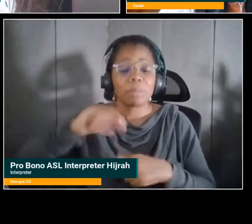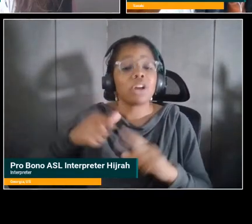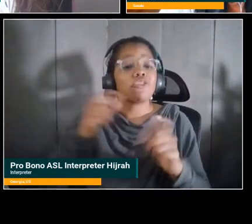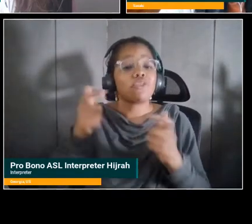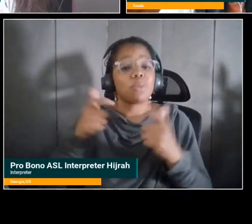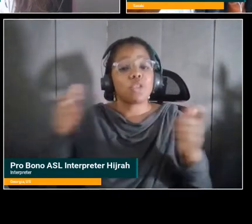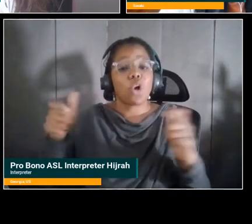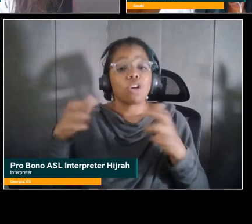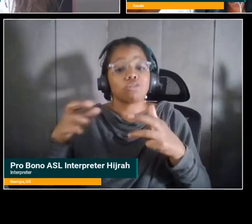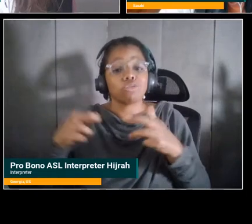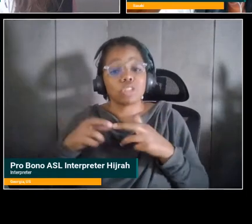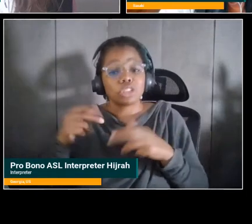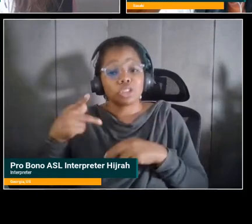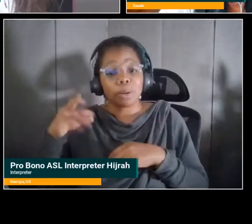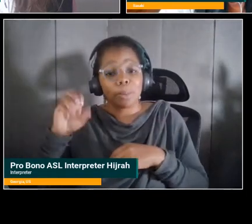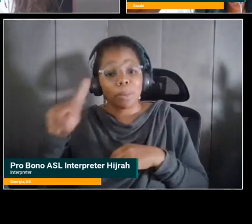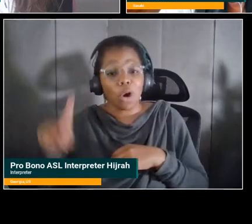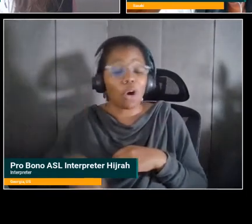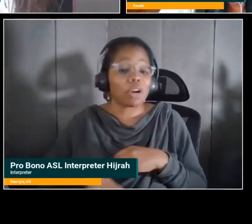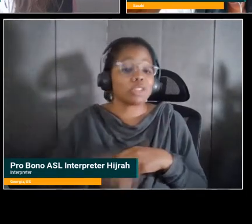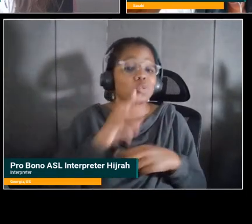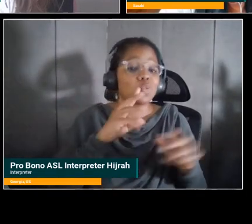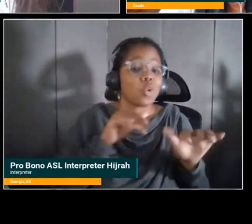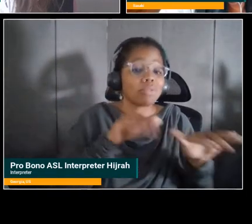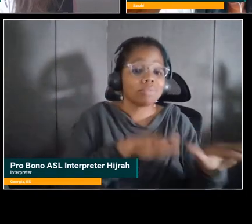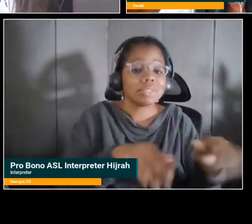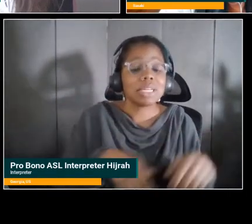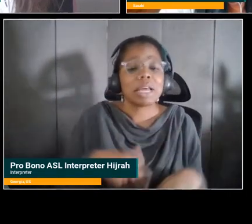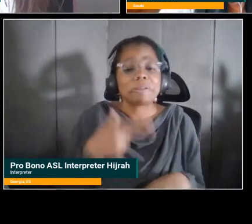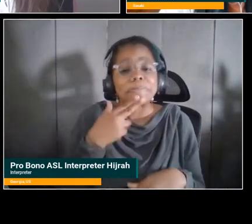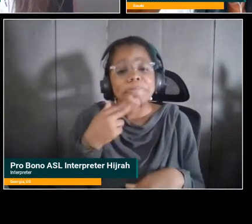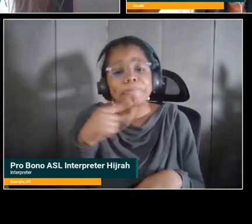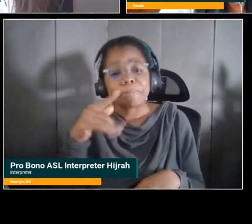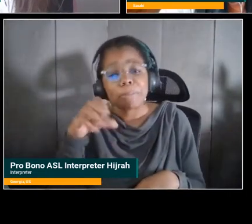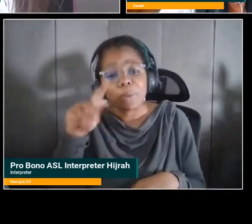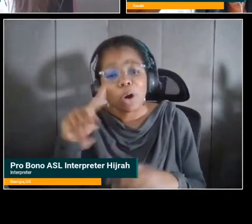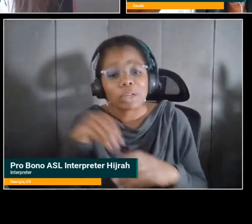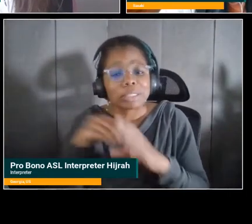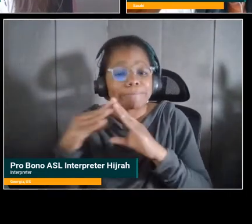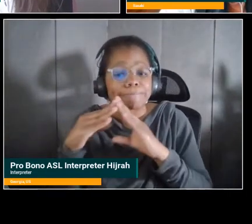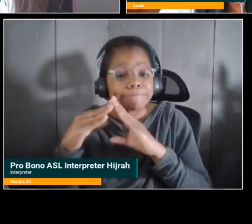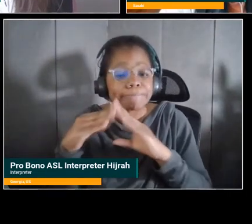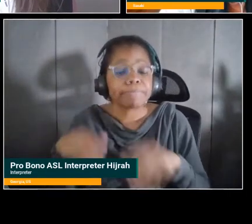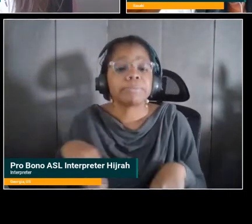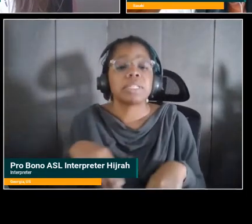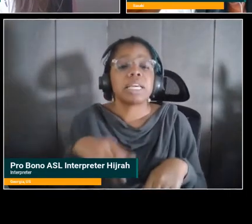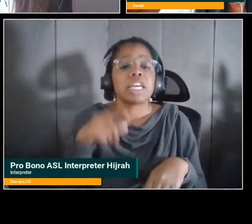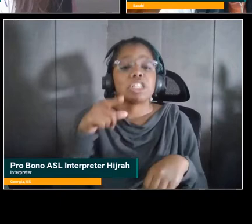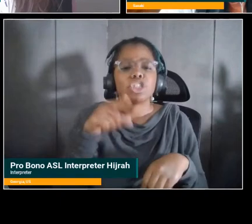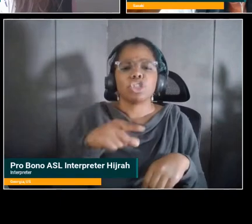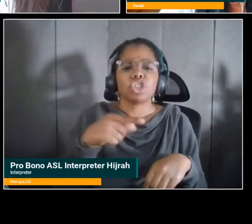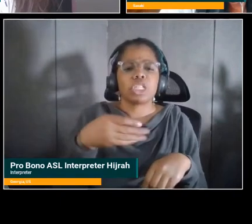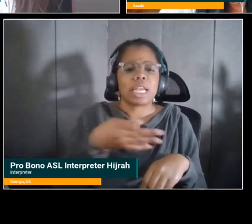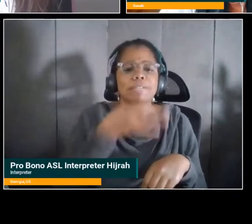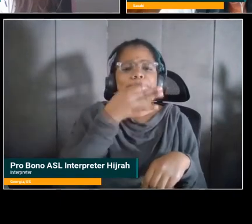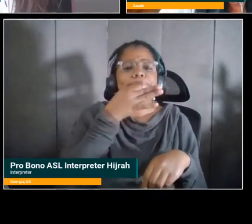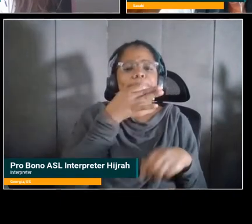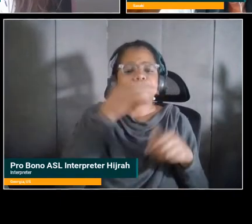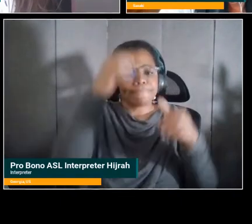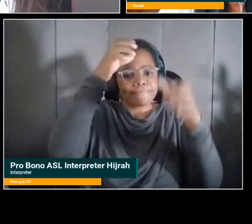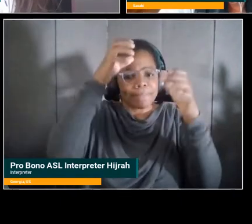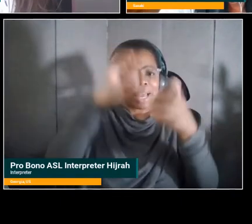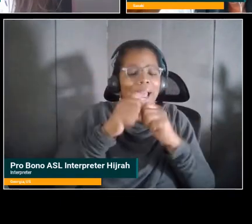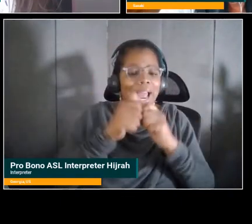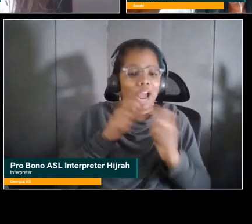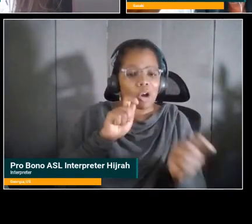parks along major waterways to small pocket parks within the urban fabric of our cities. She brings an expertise on how to transition